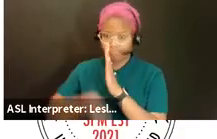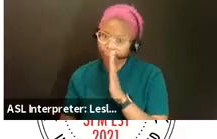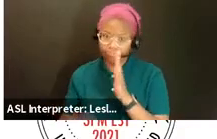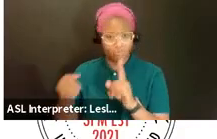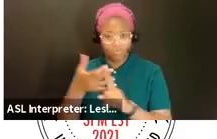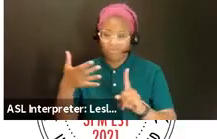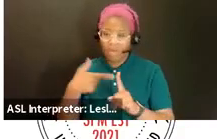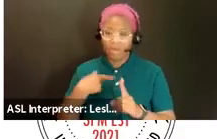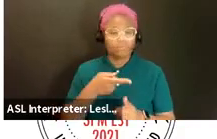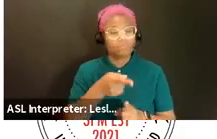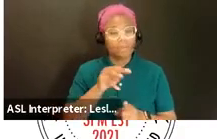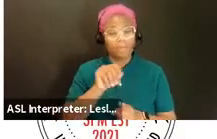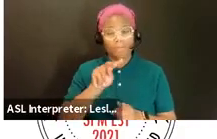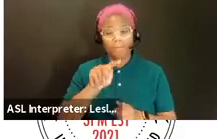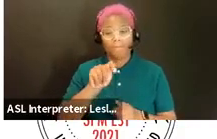address that at all, Matthew?